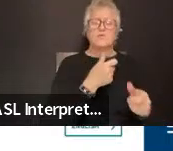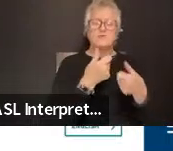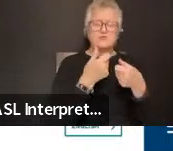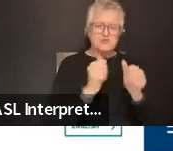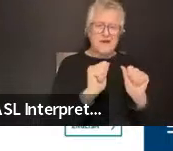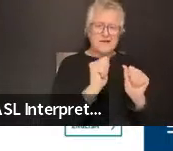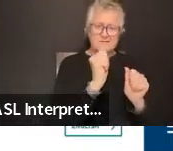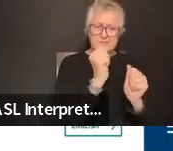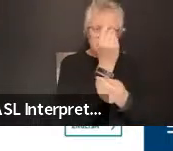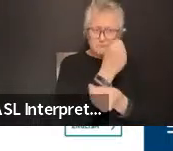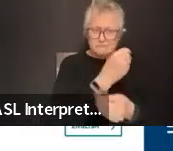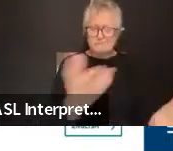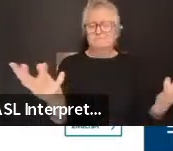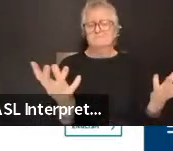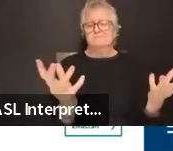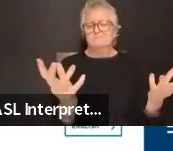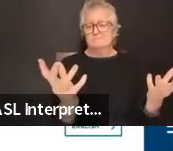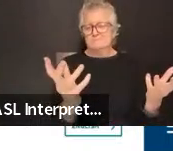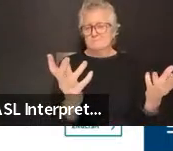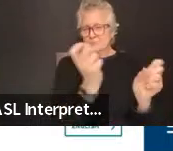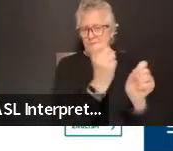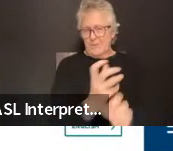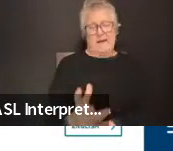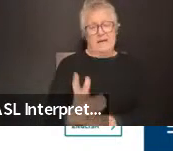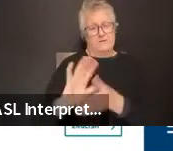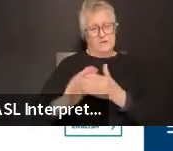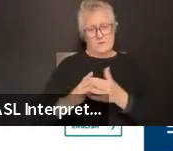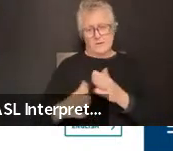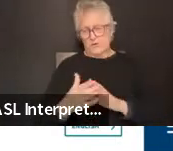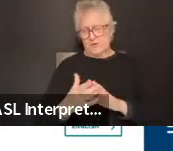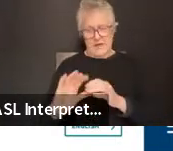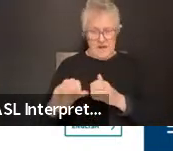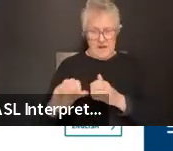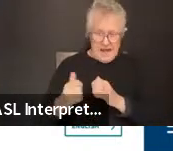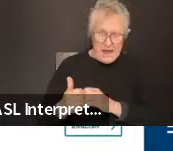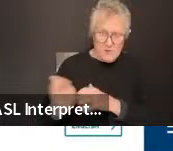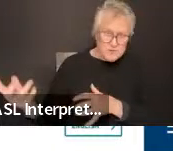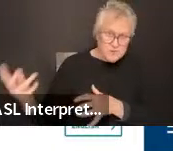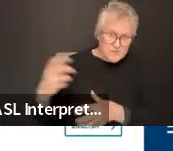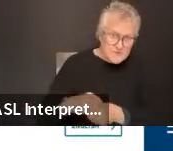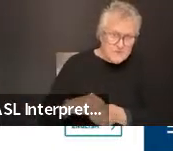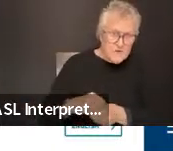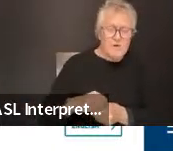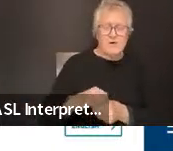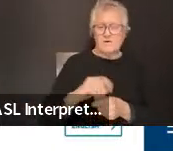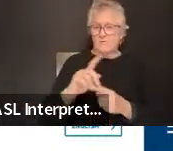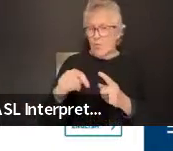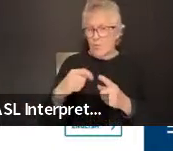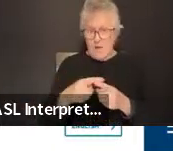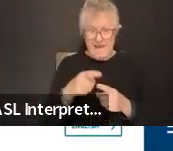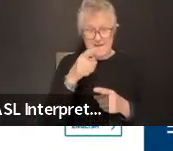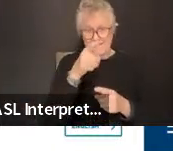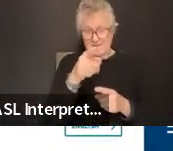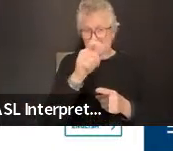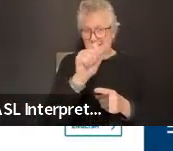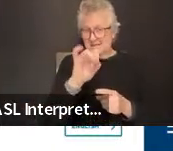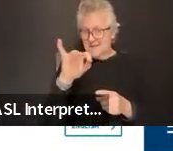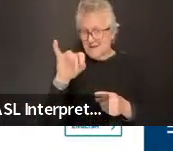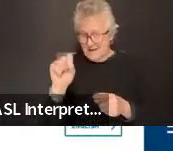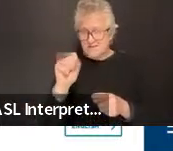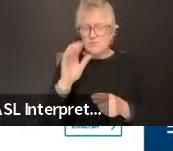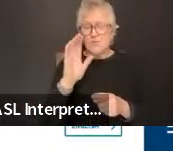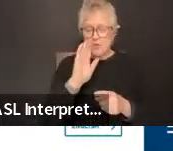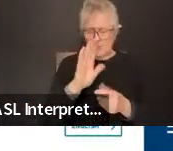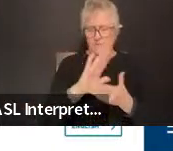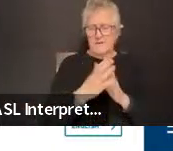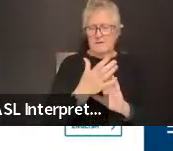partners on how to engage this, when it's going to be available, and the best way to make meaningful comments so that they